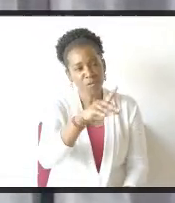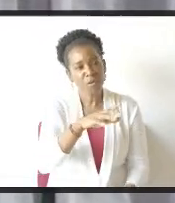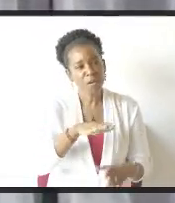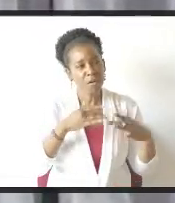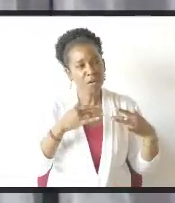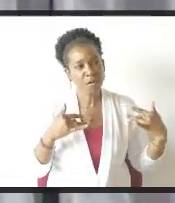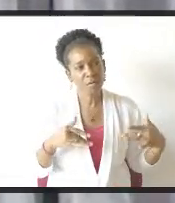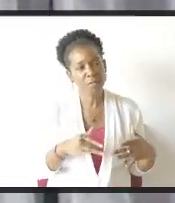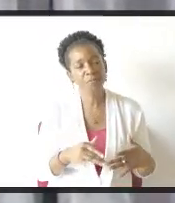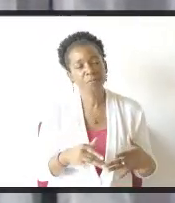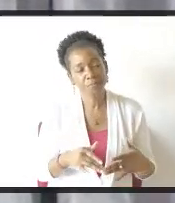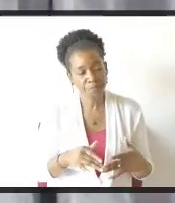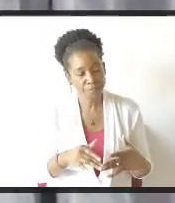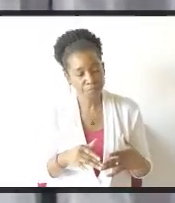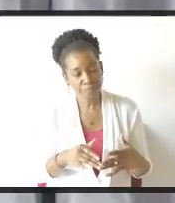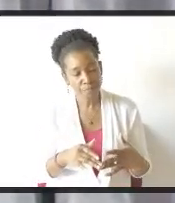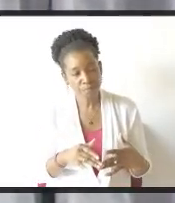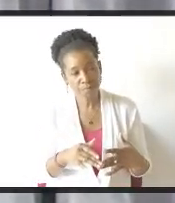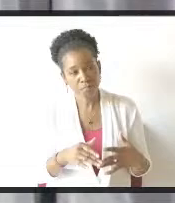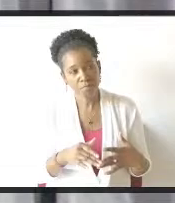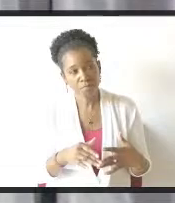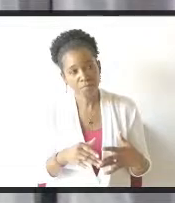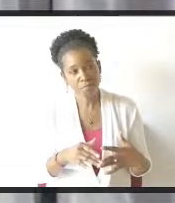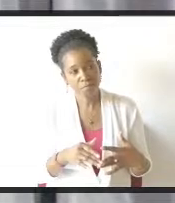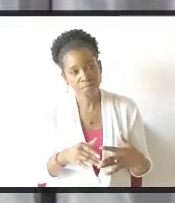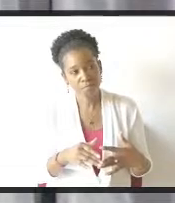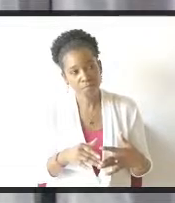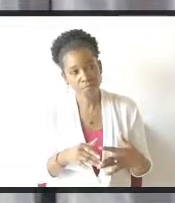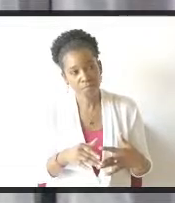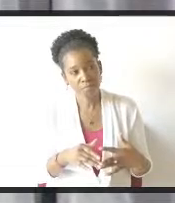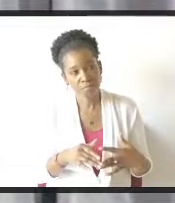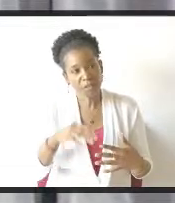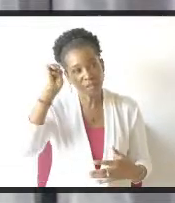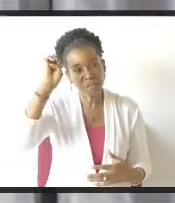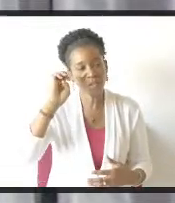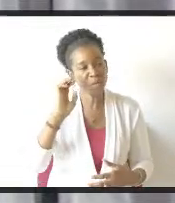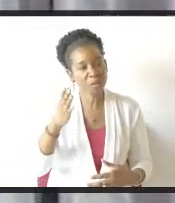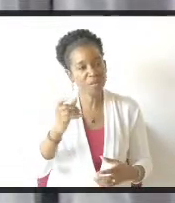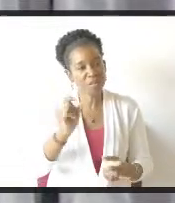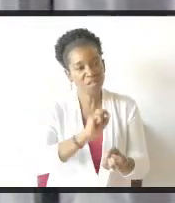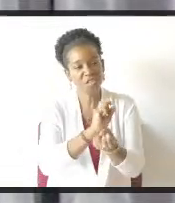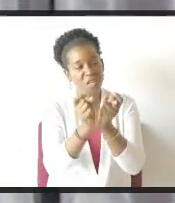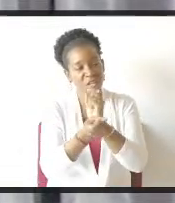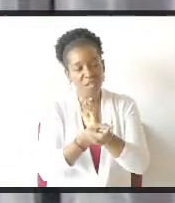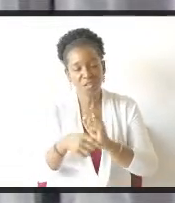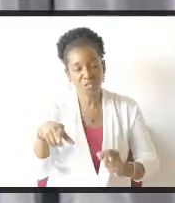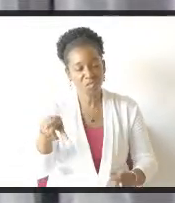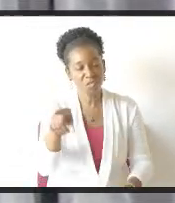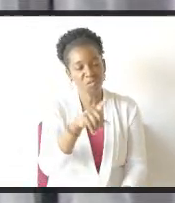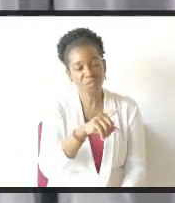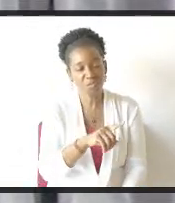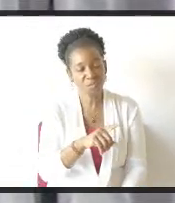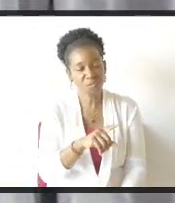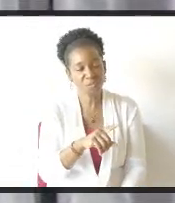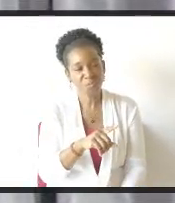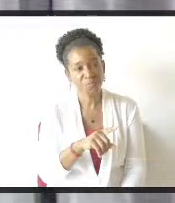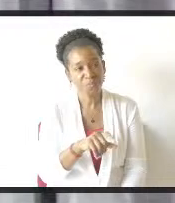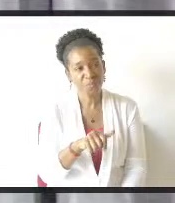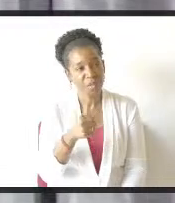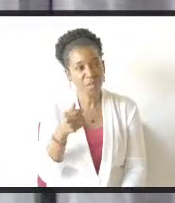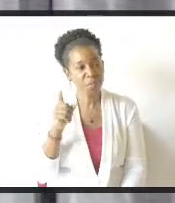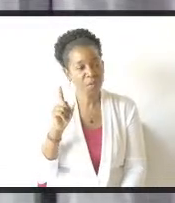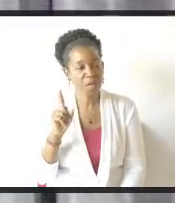hell. It would take me, save me, change me. I will trust you. Anyone else? Quickly, quickly,